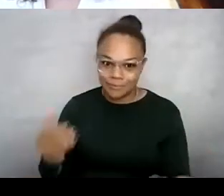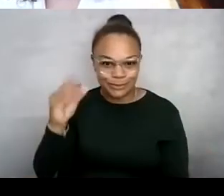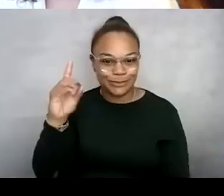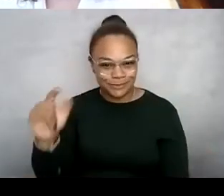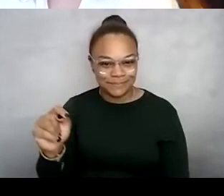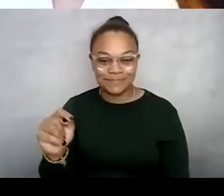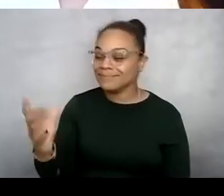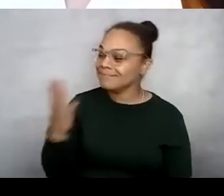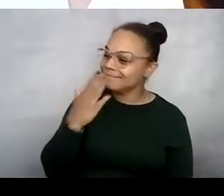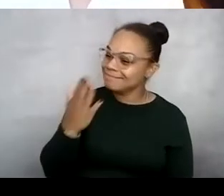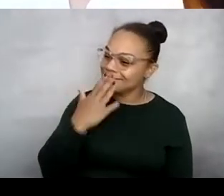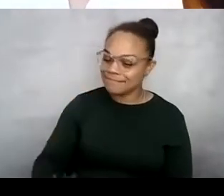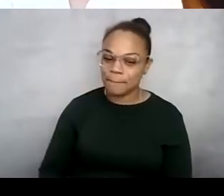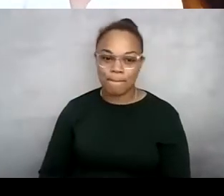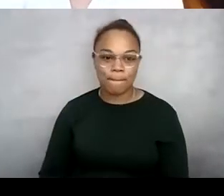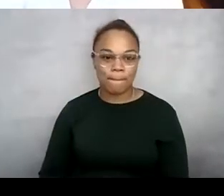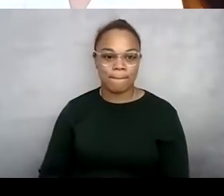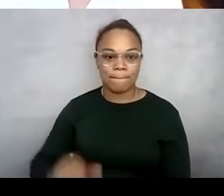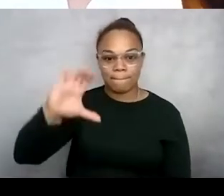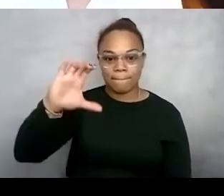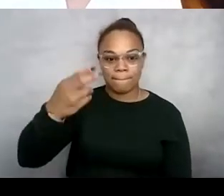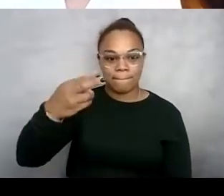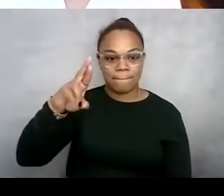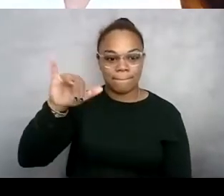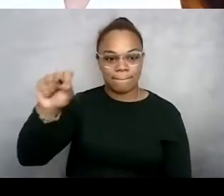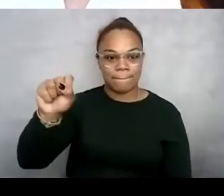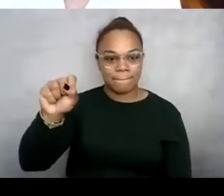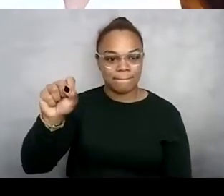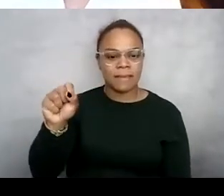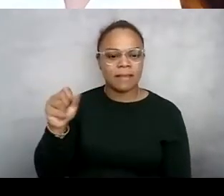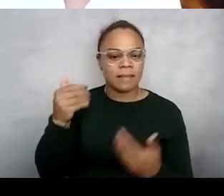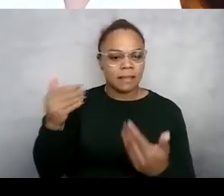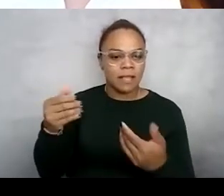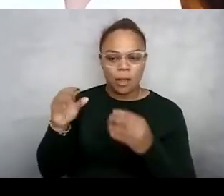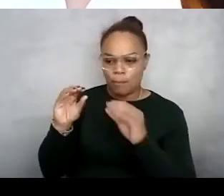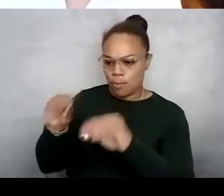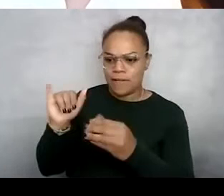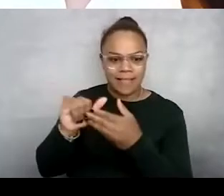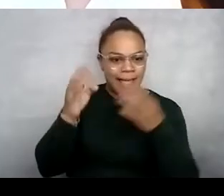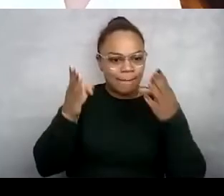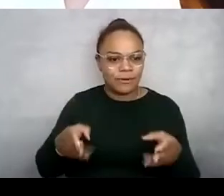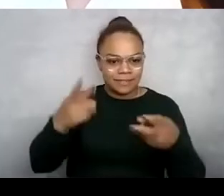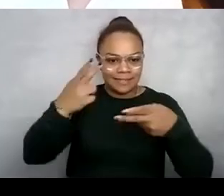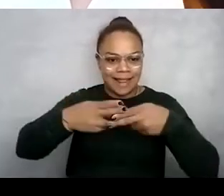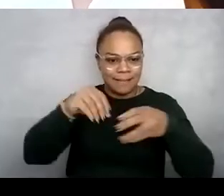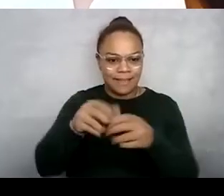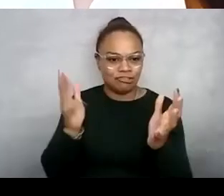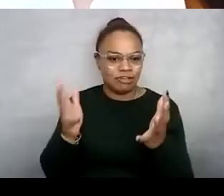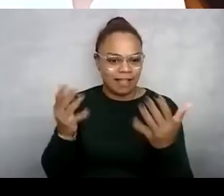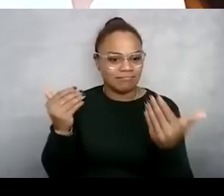Thank you. Chris, why don't you put that person's name in the chat? Thank